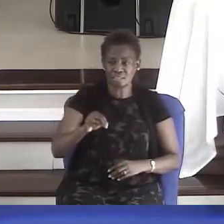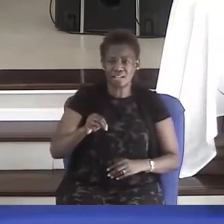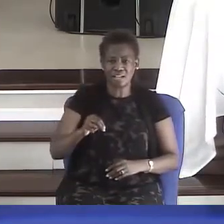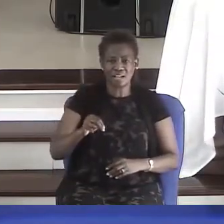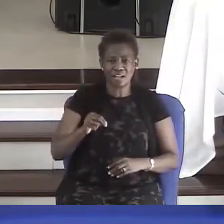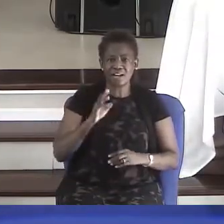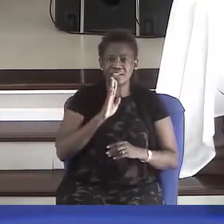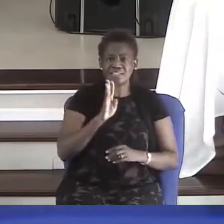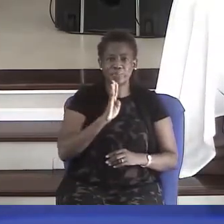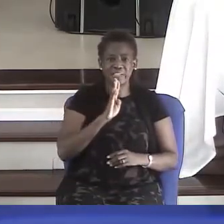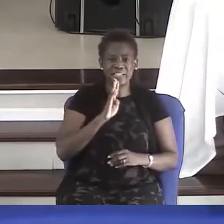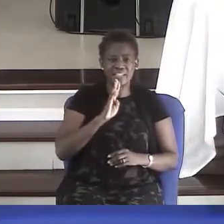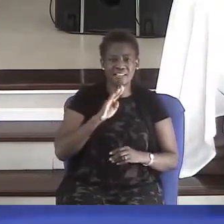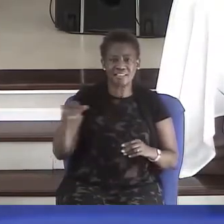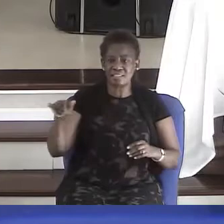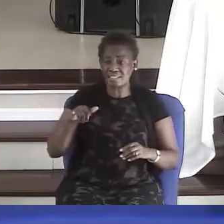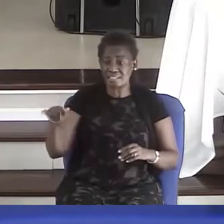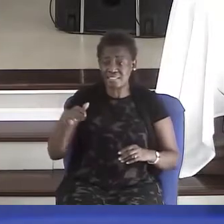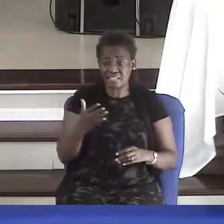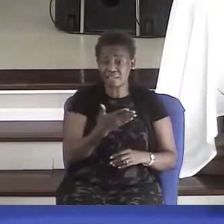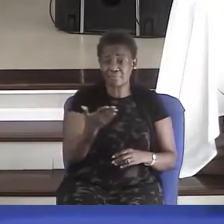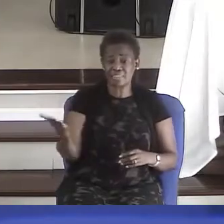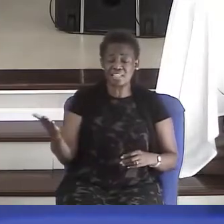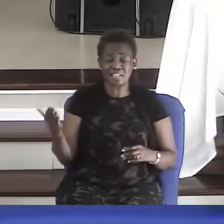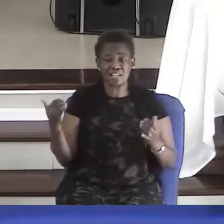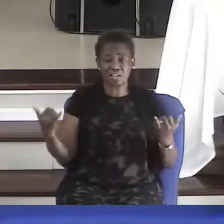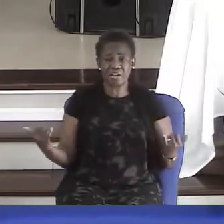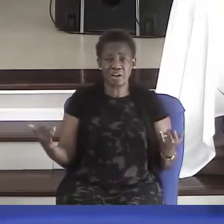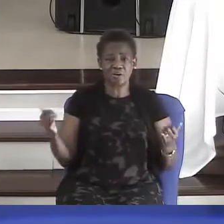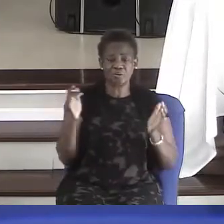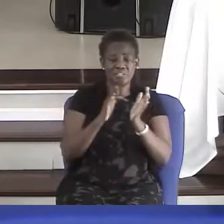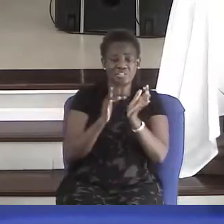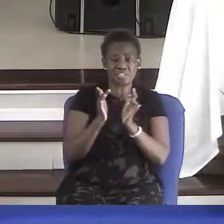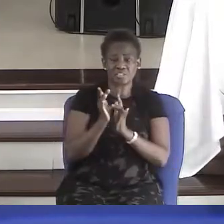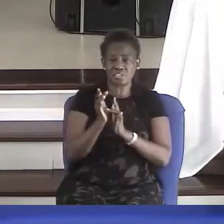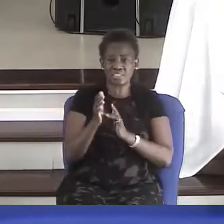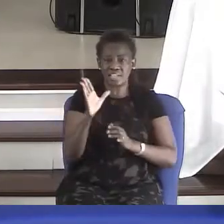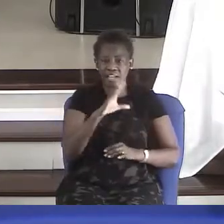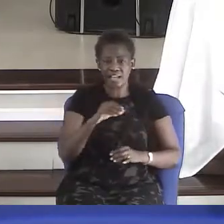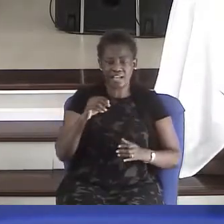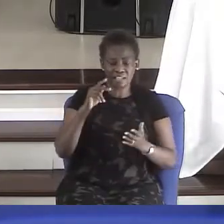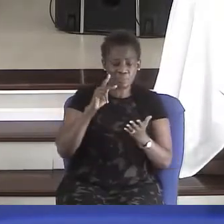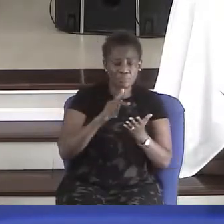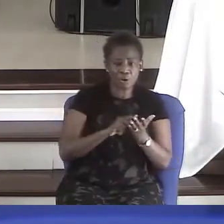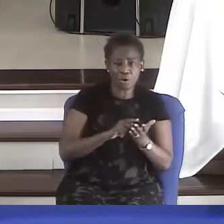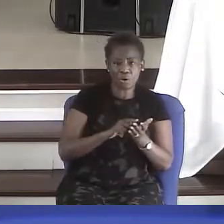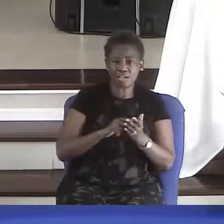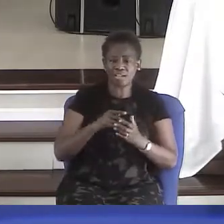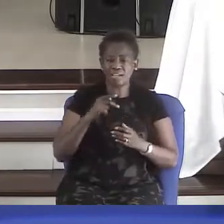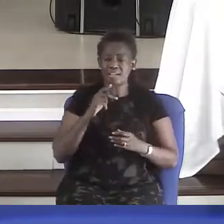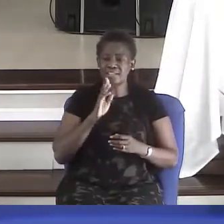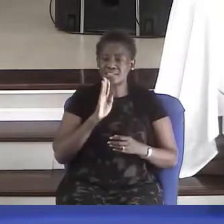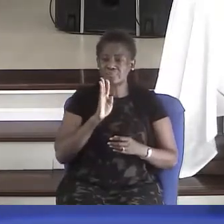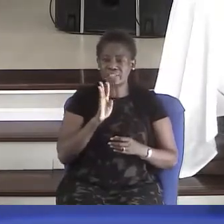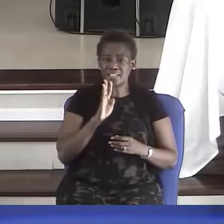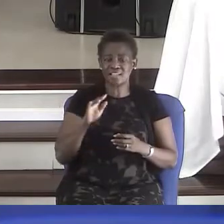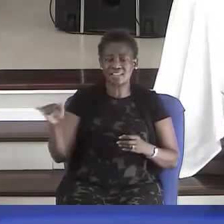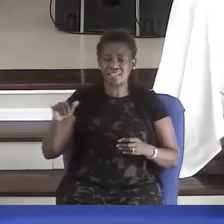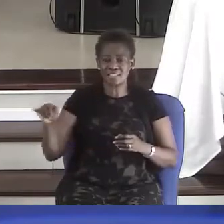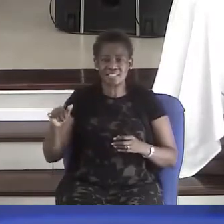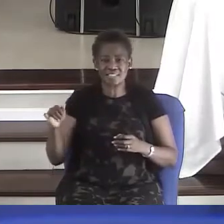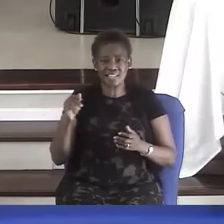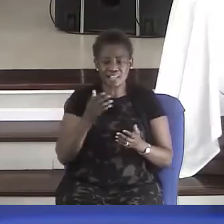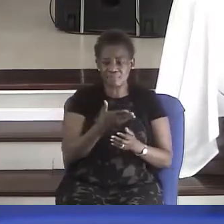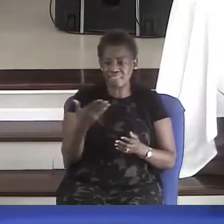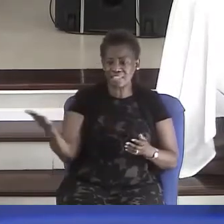page, and now Jesus and Paul, for Paul is saying exactly what Jesus came